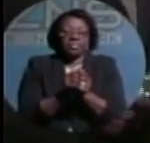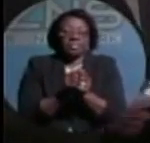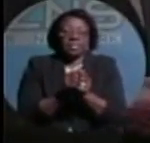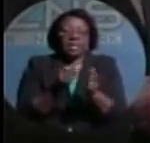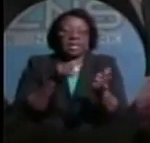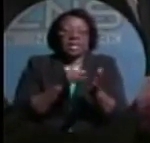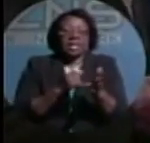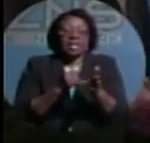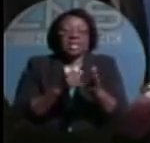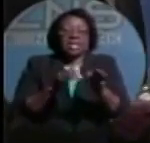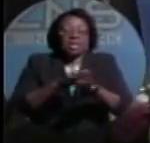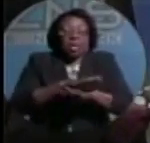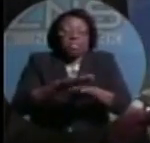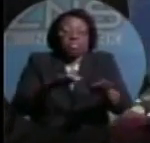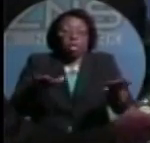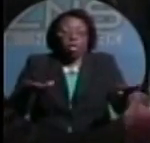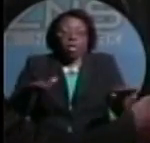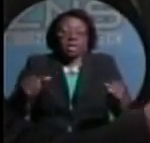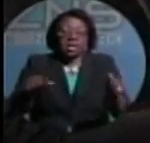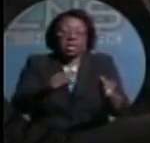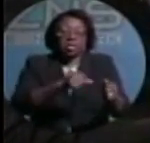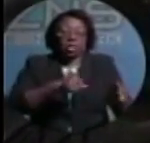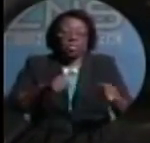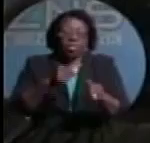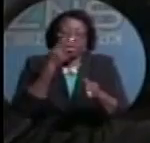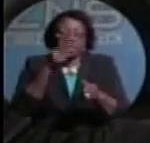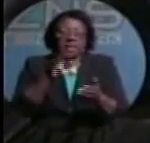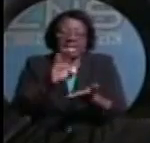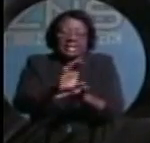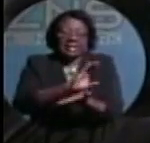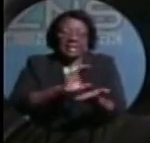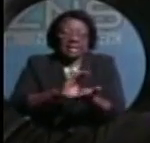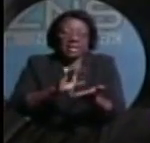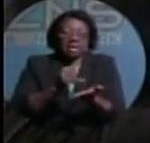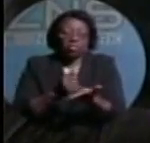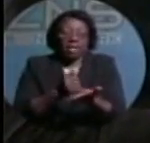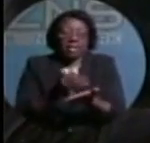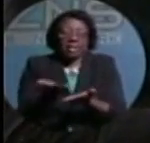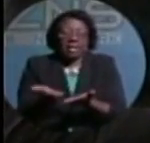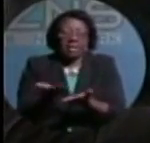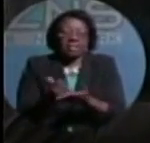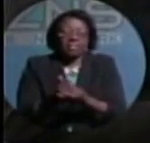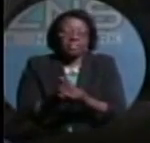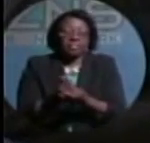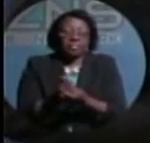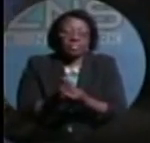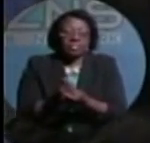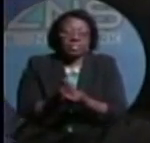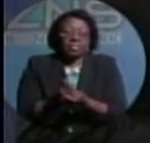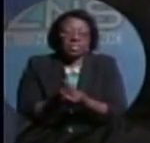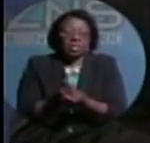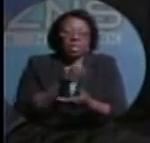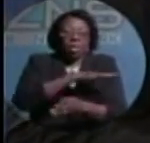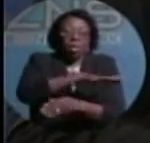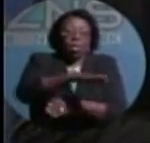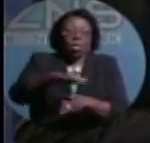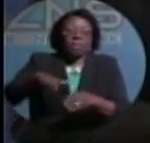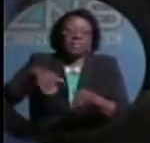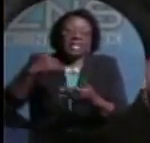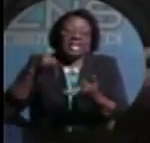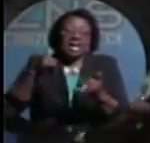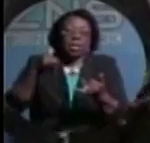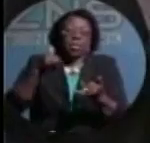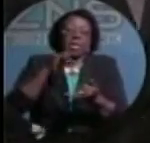It is pretty broad, Keisha, as you said. You can see the eye is just about here, just to the north of Kingston, Jamaica. But look out here, all of this yellow